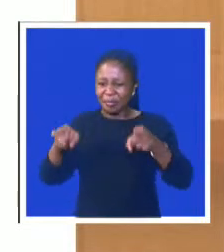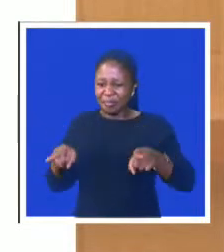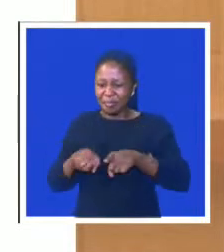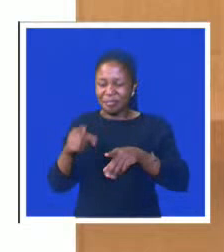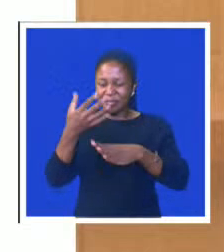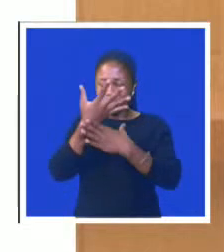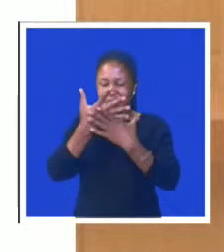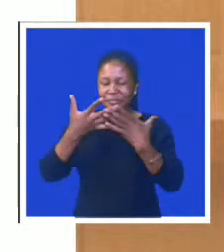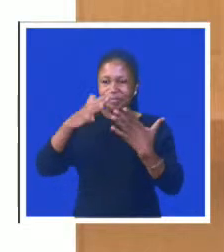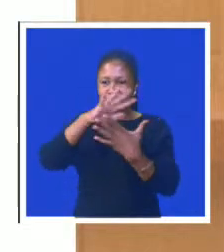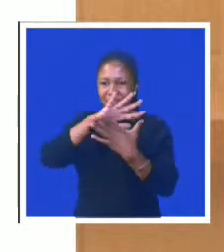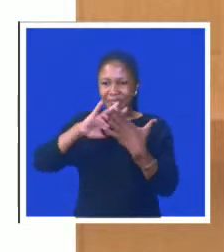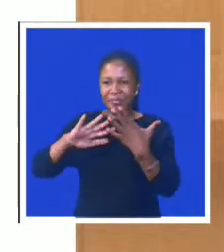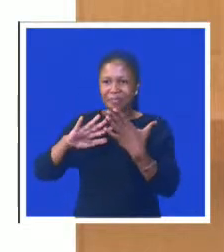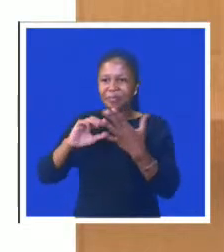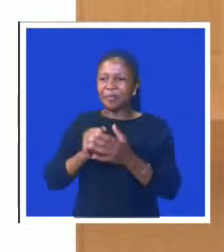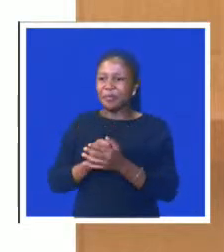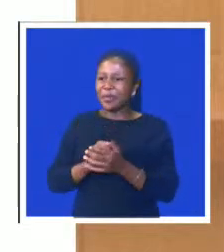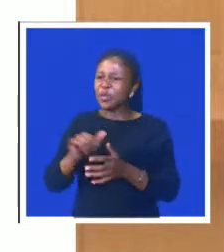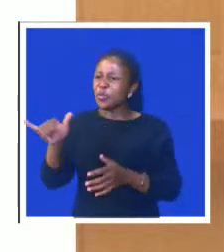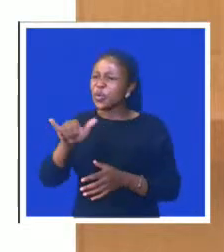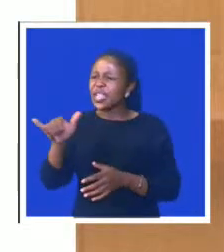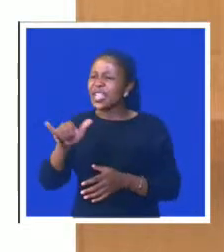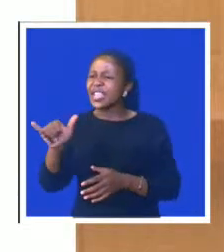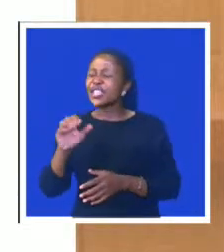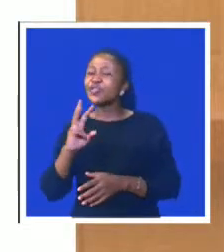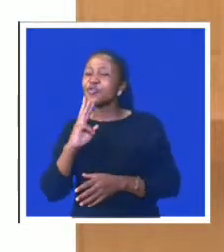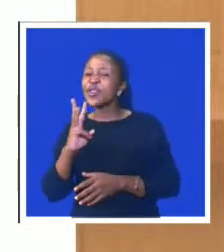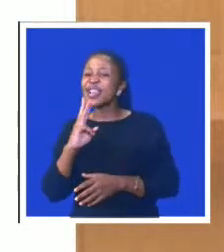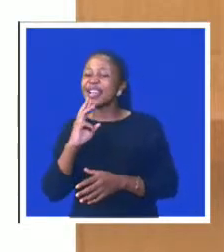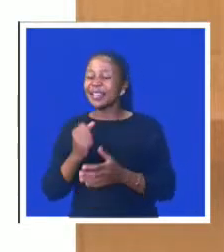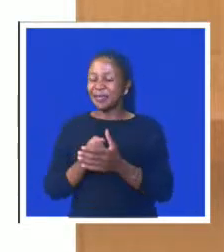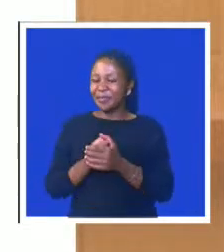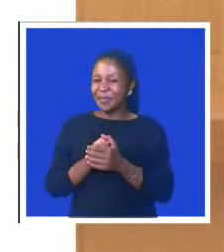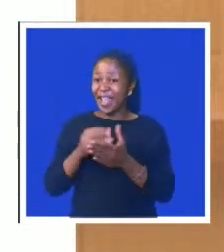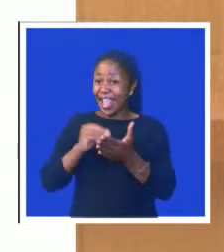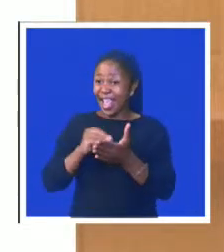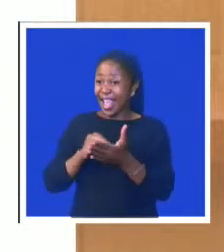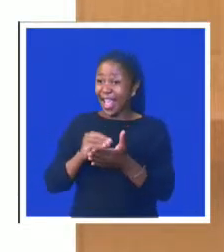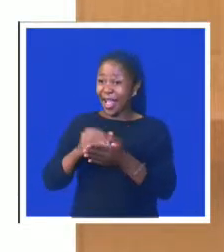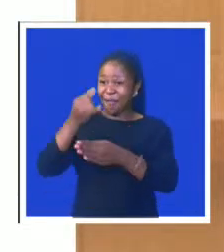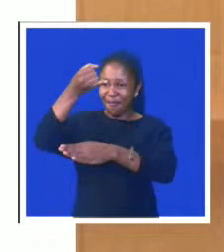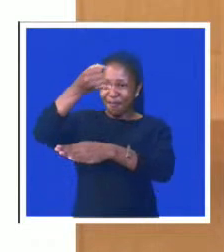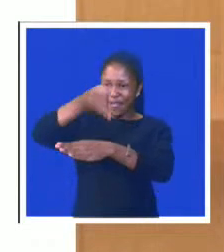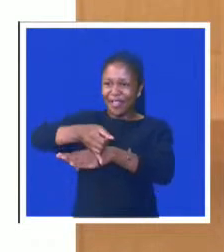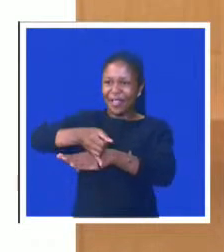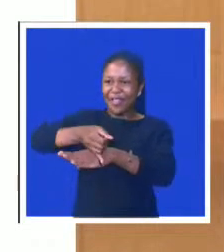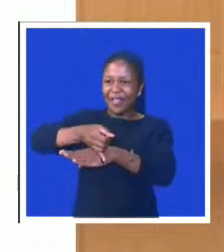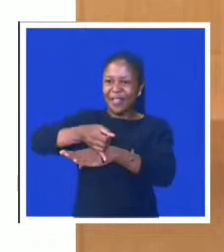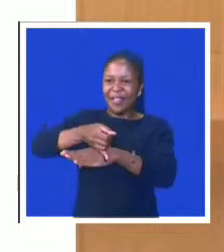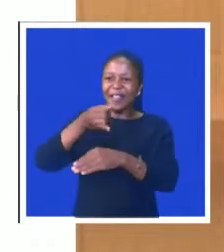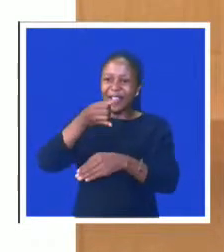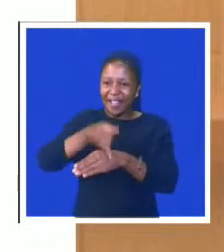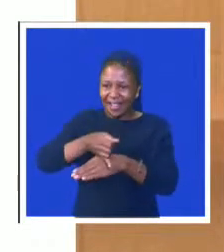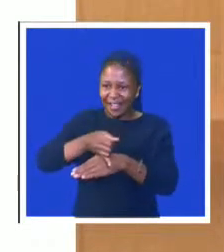Lena? Good. The word in there. It is